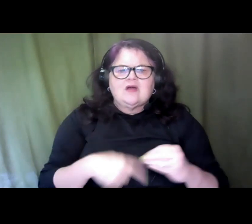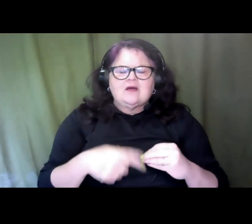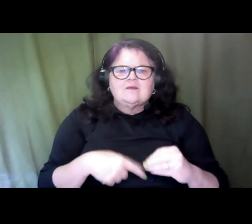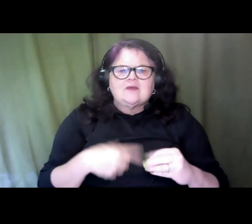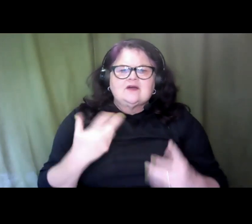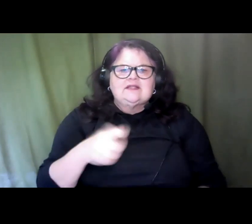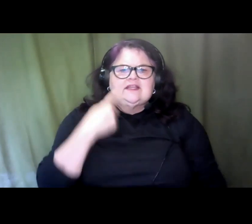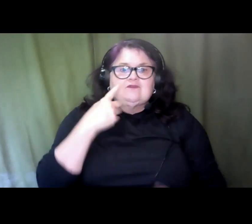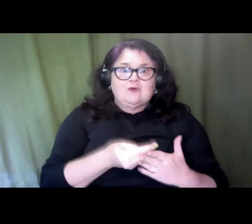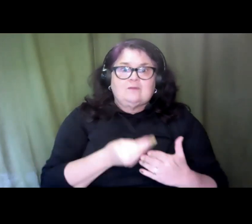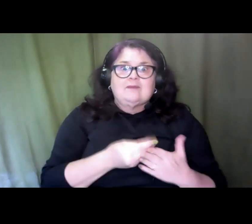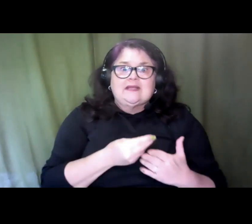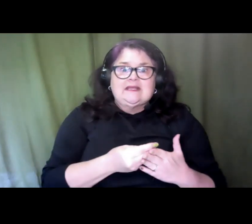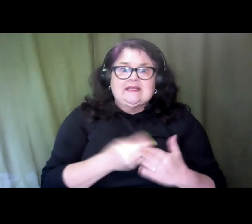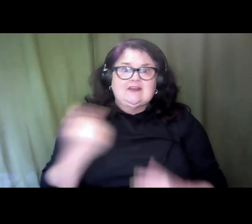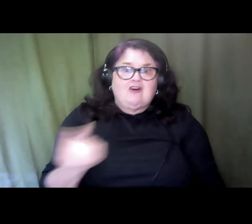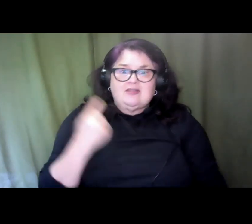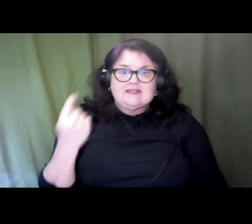for money all the time.